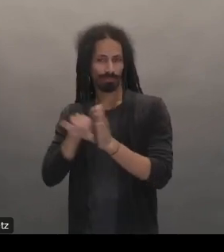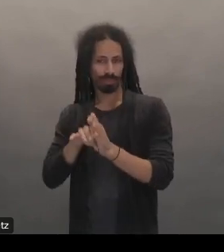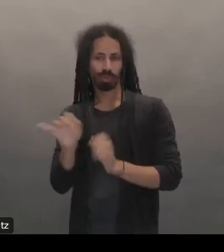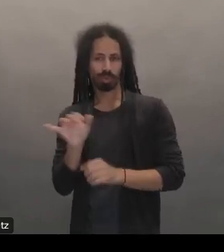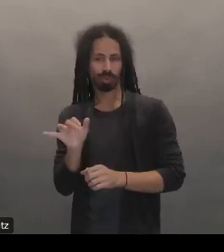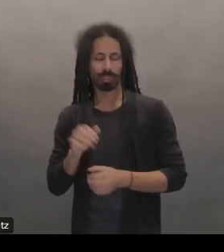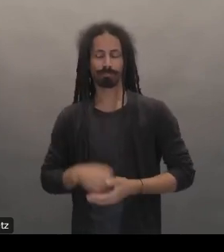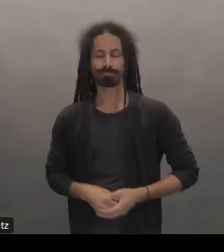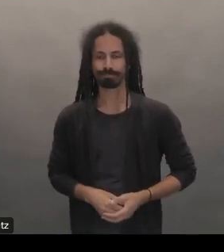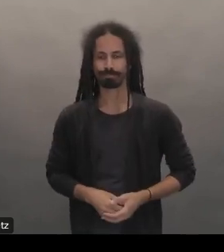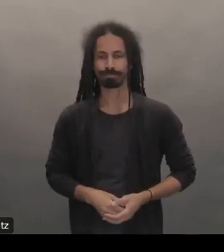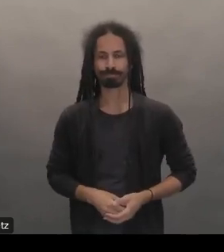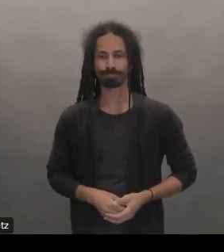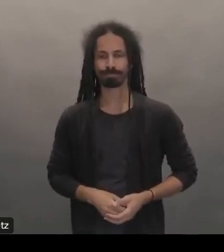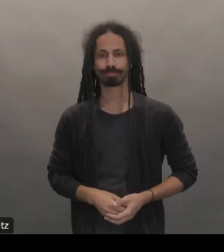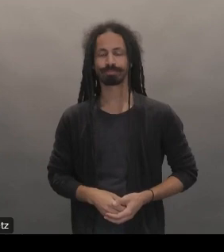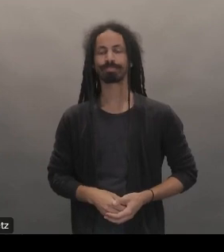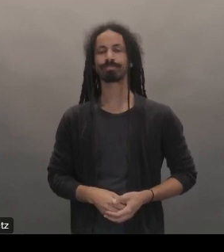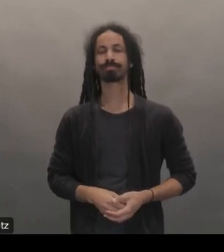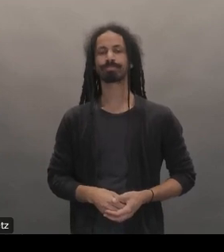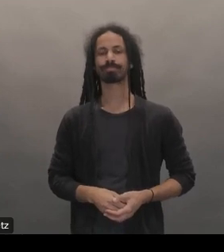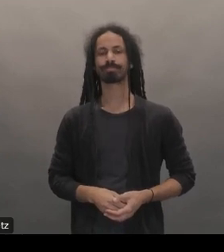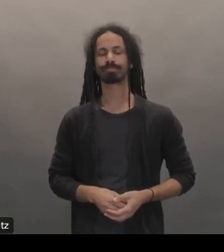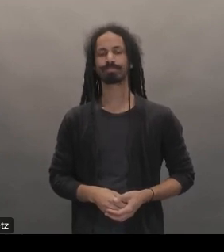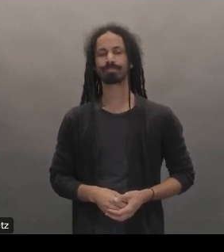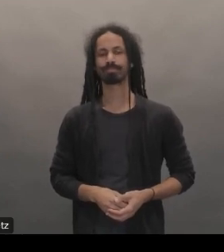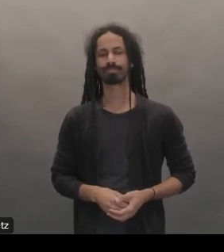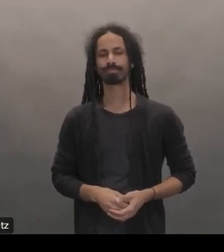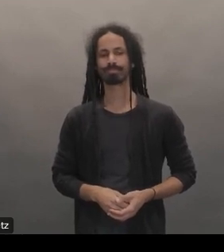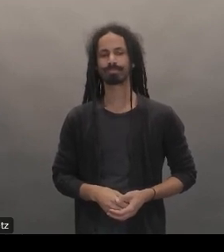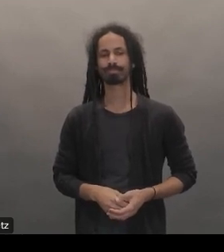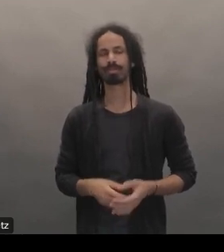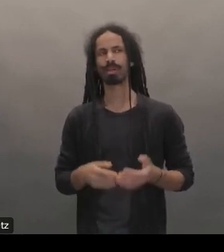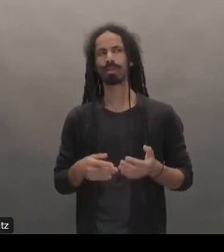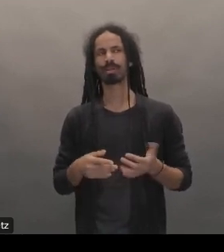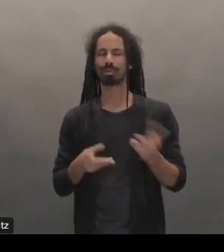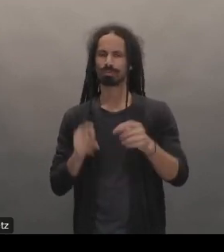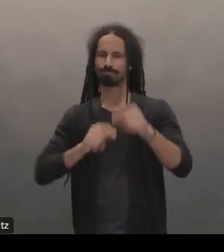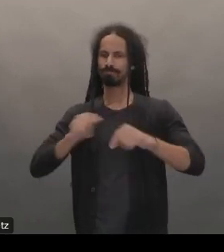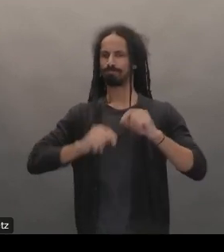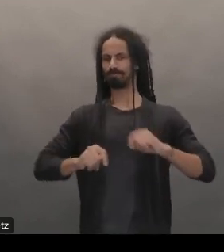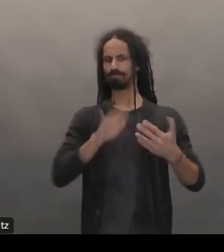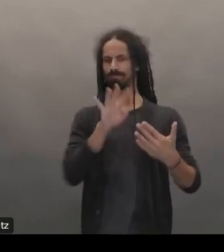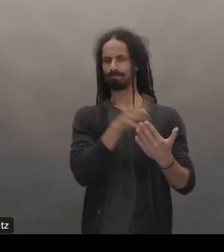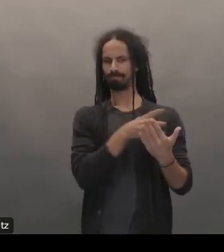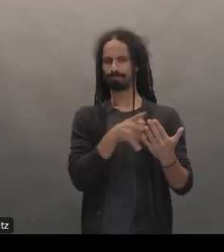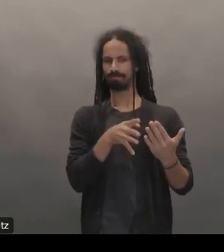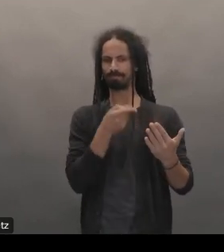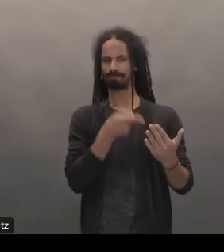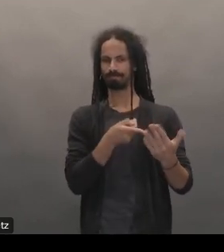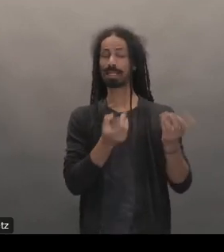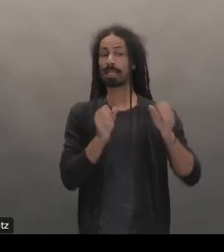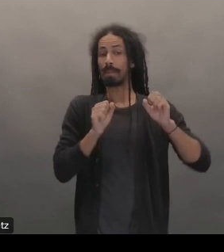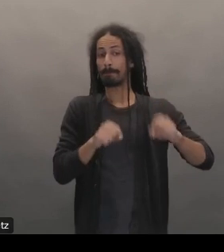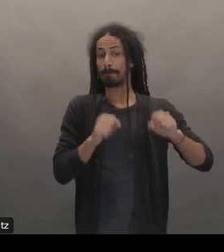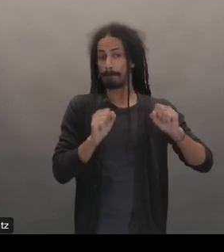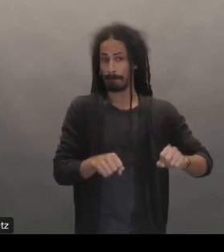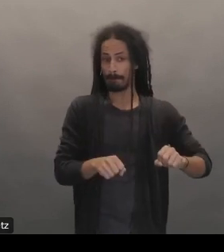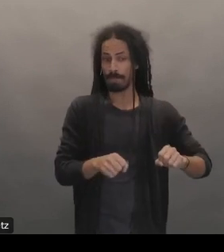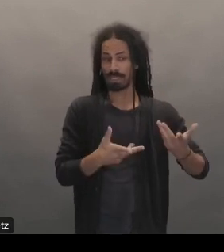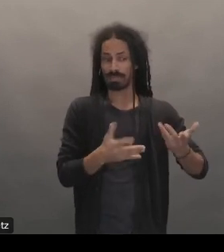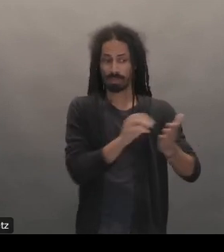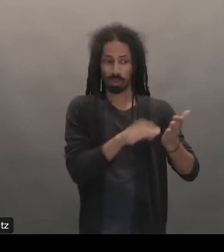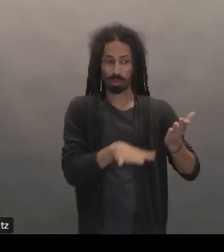figures. Now, it is possible, like let's go back to this table. It is possible that the student that wrote this paper